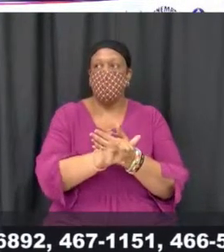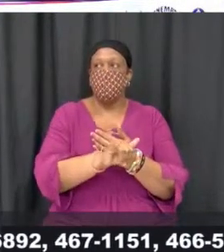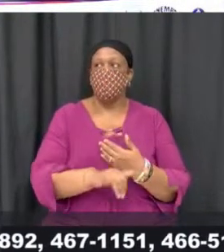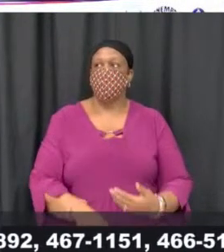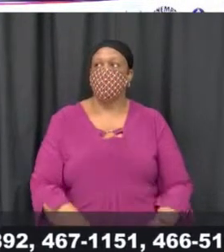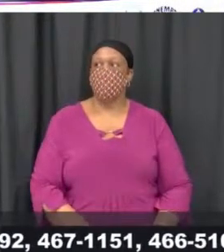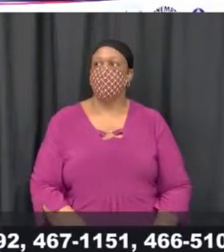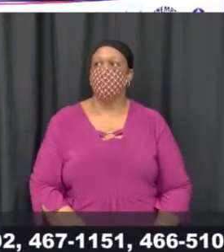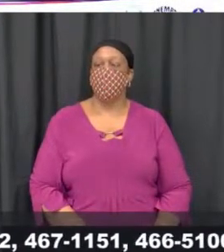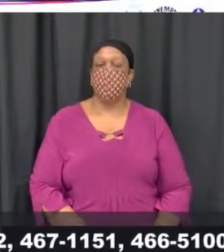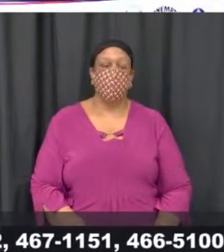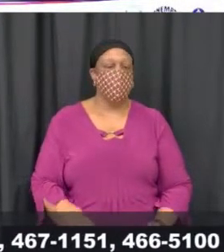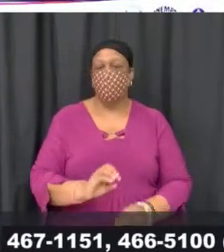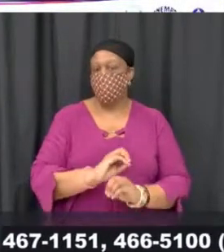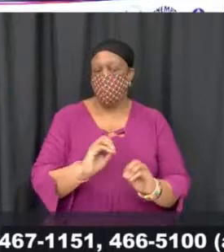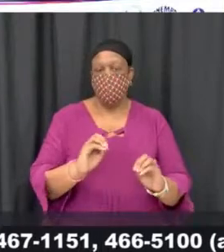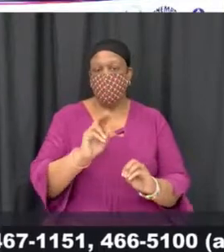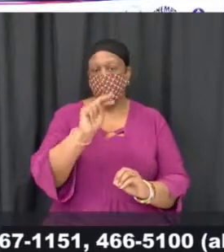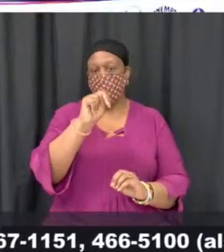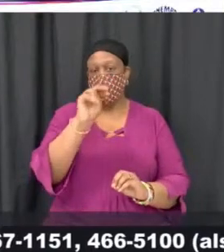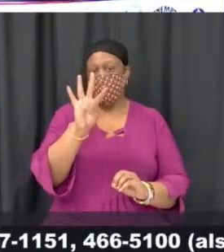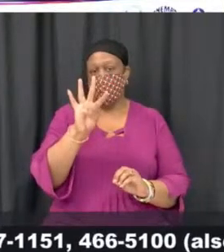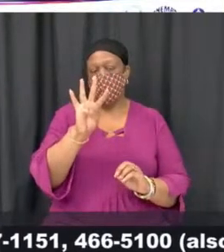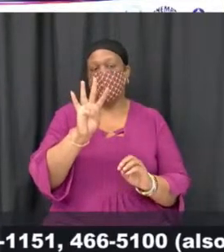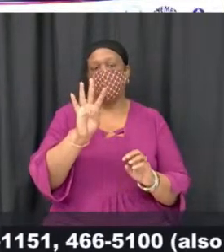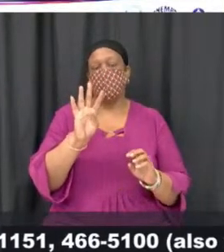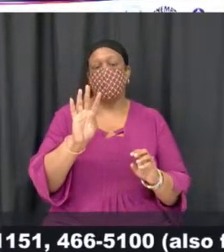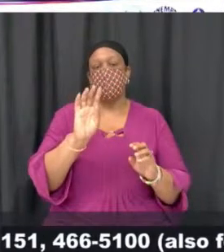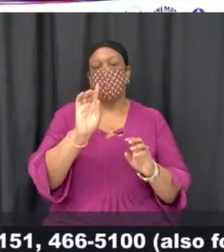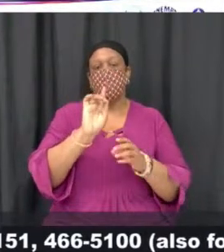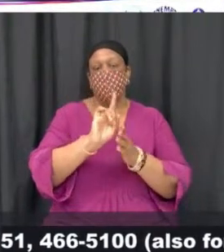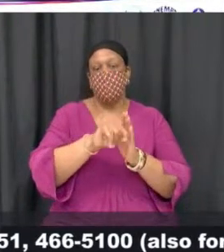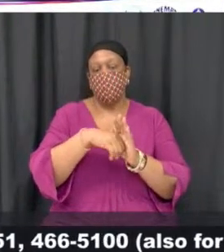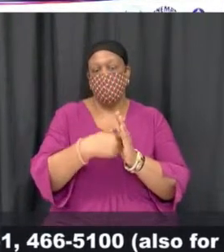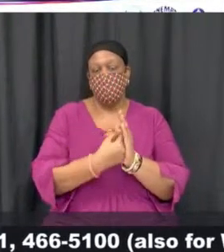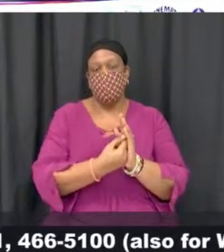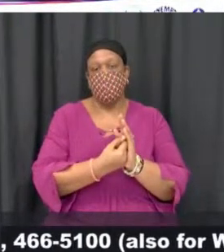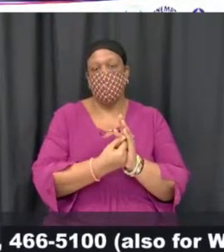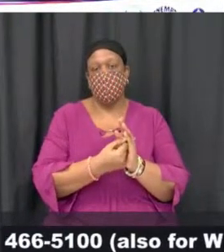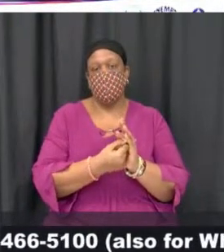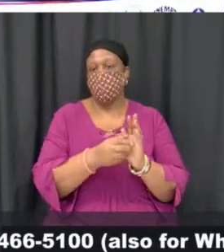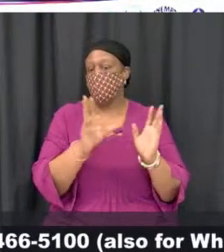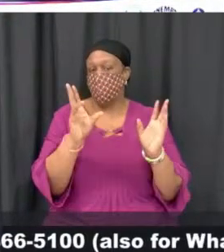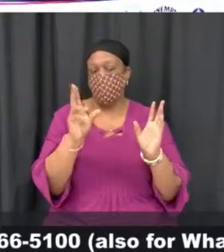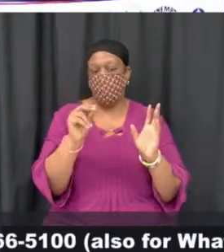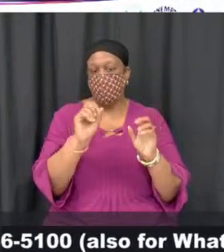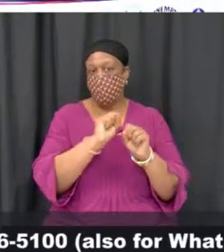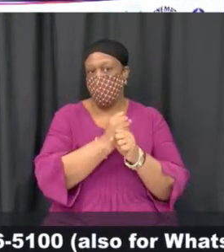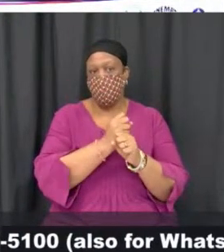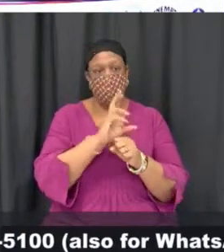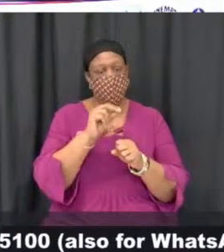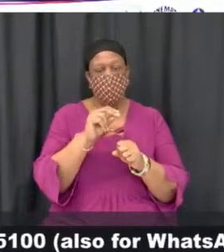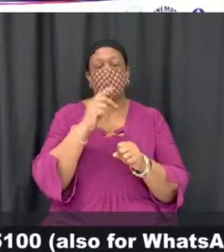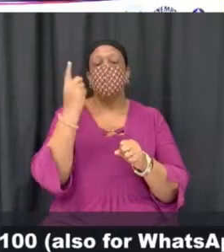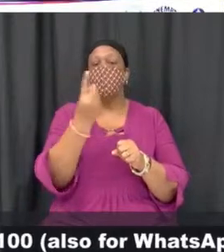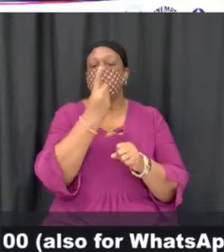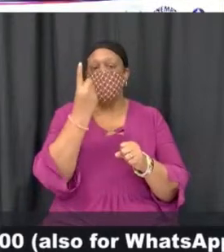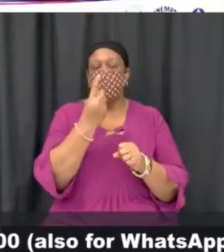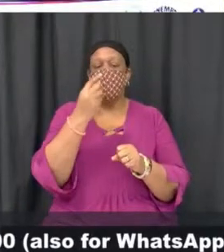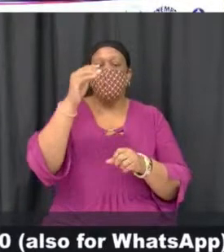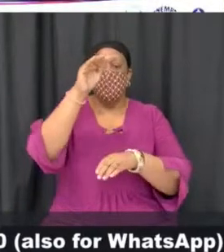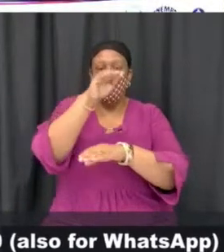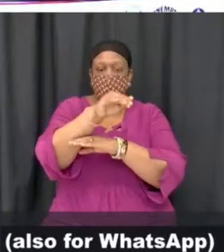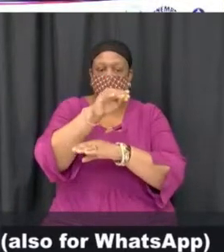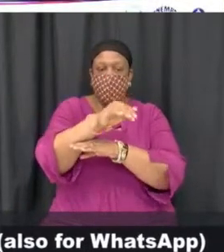any 24-hour curfew. However, a nightly curfew will remain for the duration of the